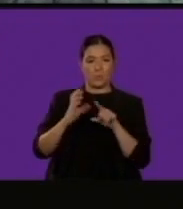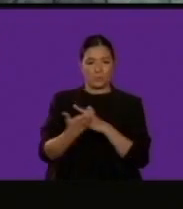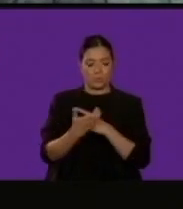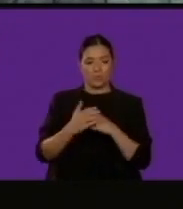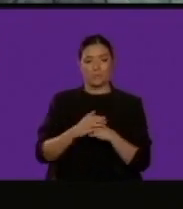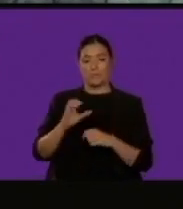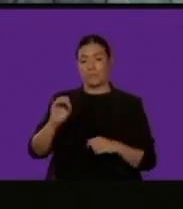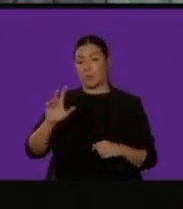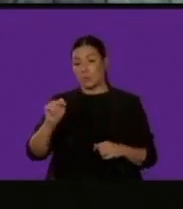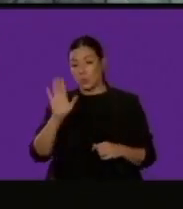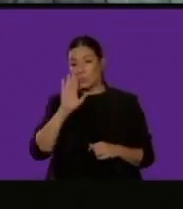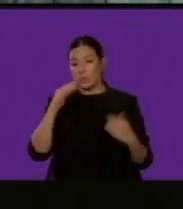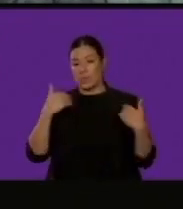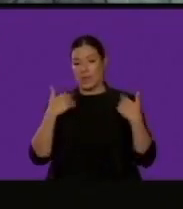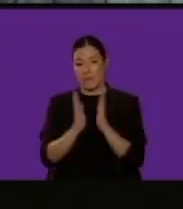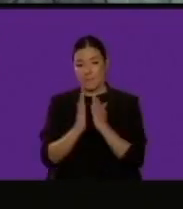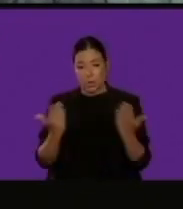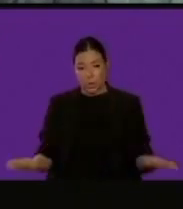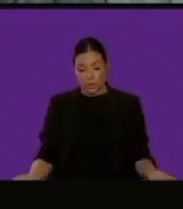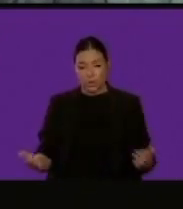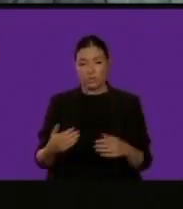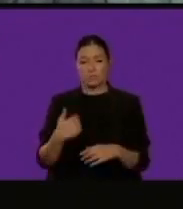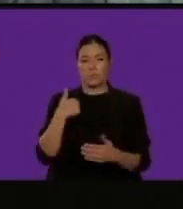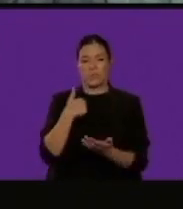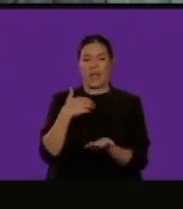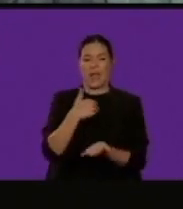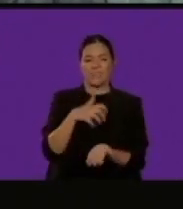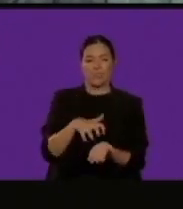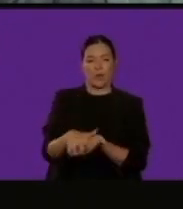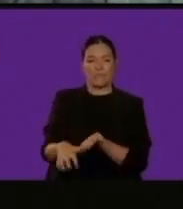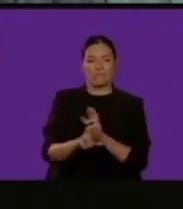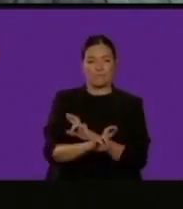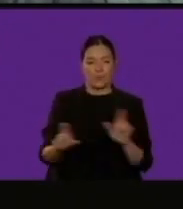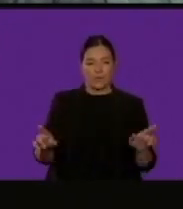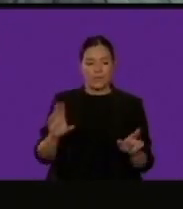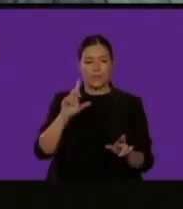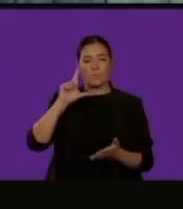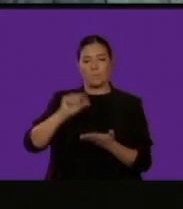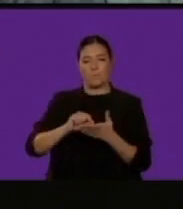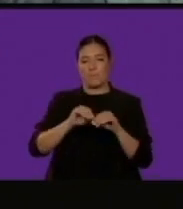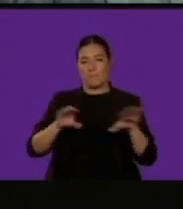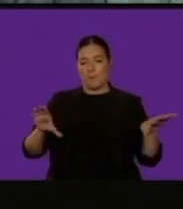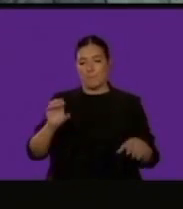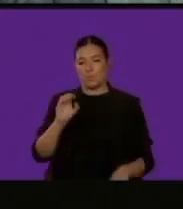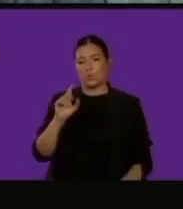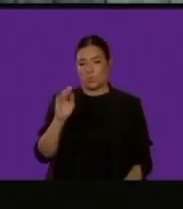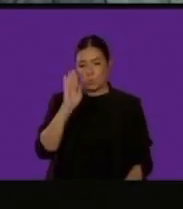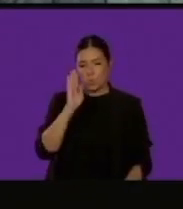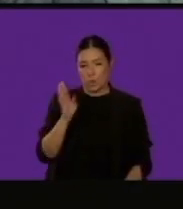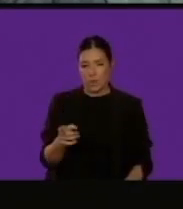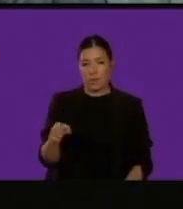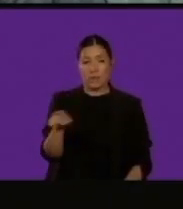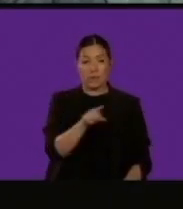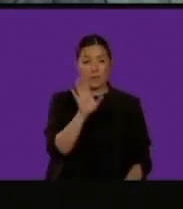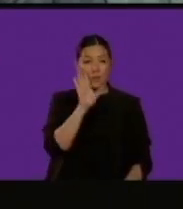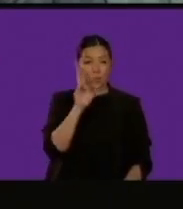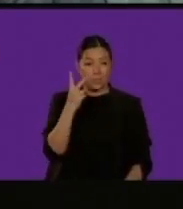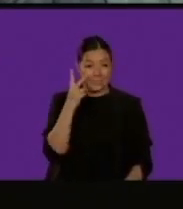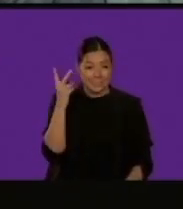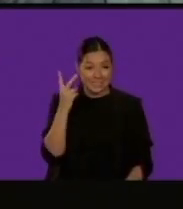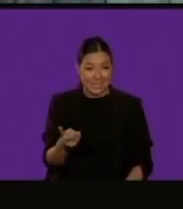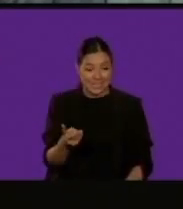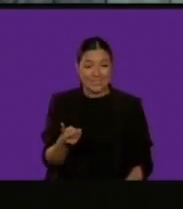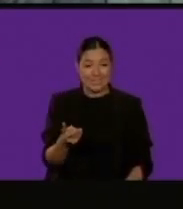vez. Buenos días. So once again, good morning, Me llamo good evening. Y hoy